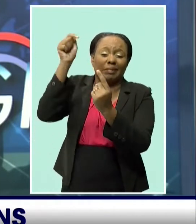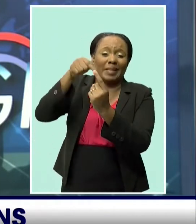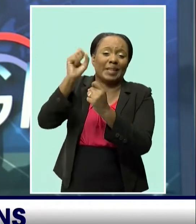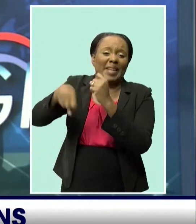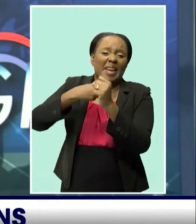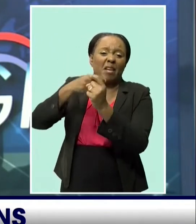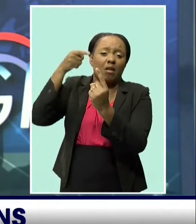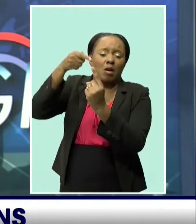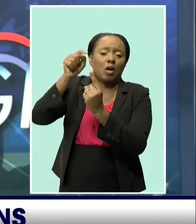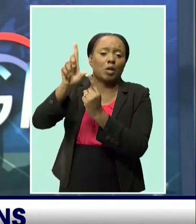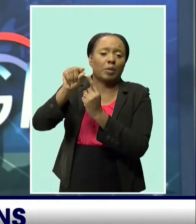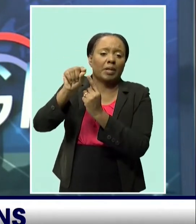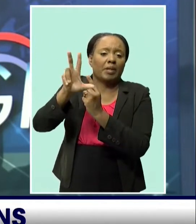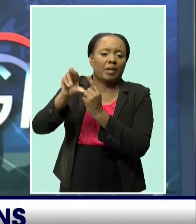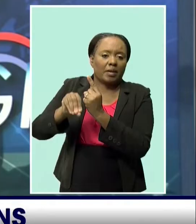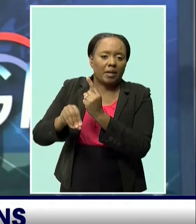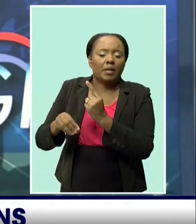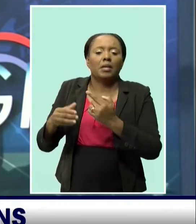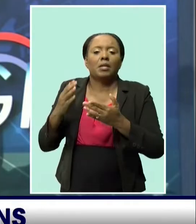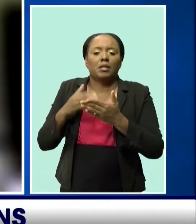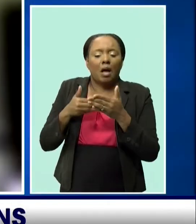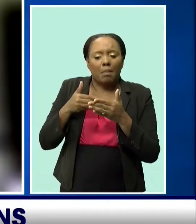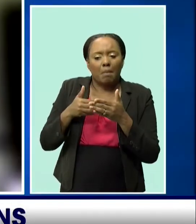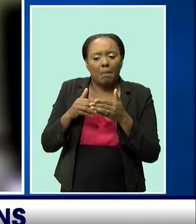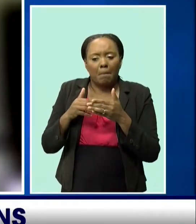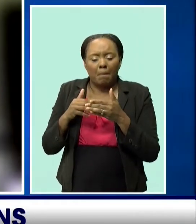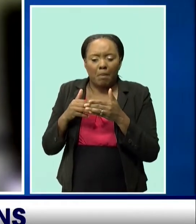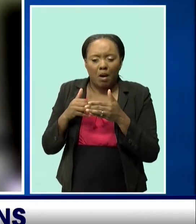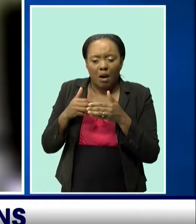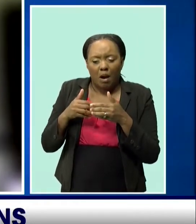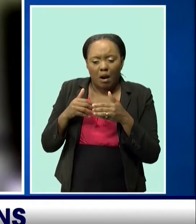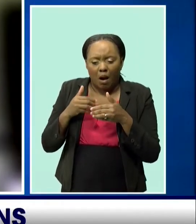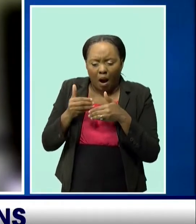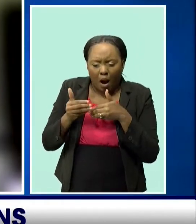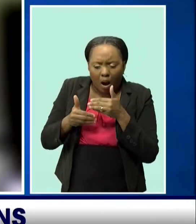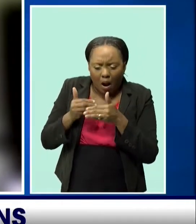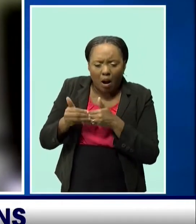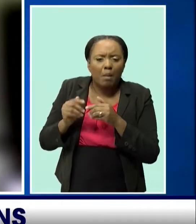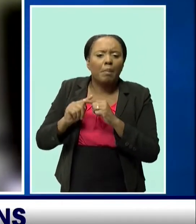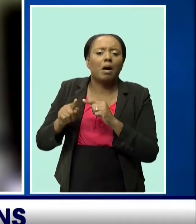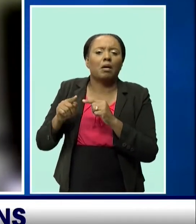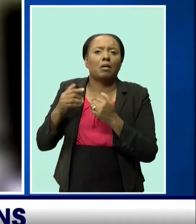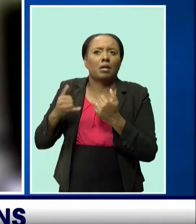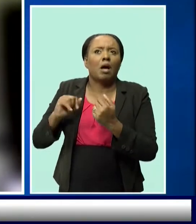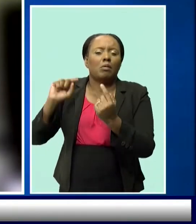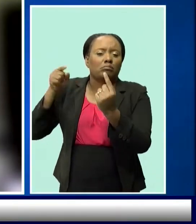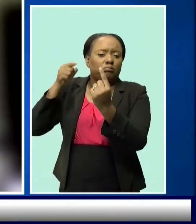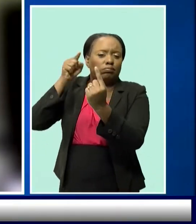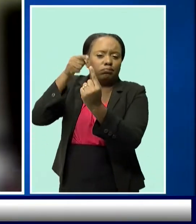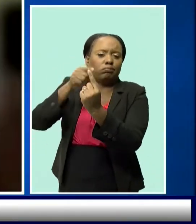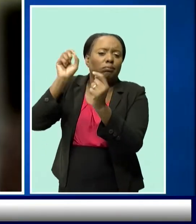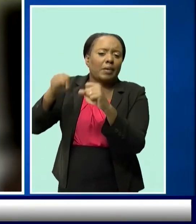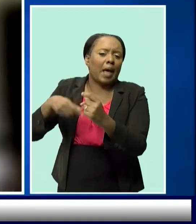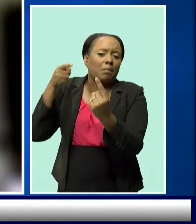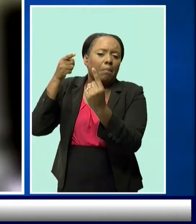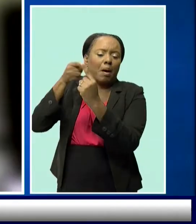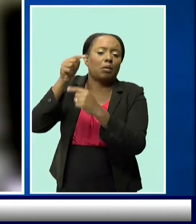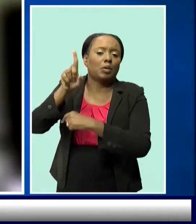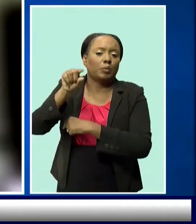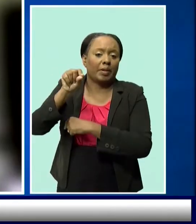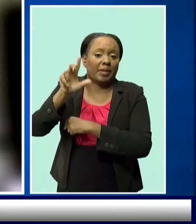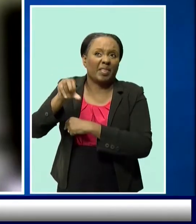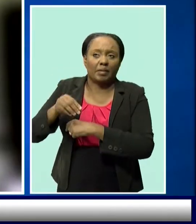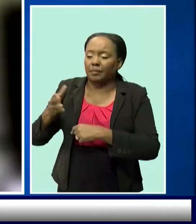installations, they are on track. If we are going to go forward and be able to transition within the